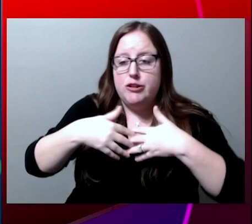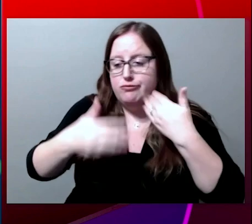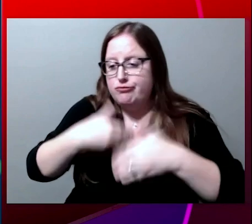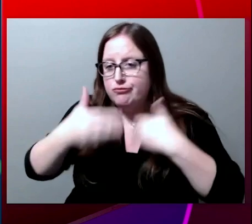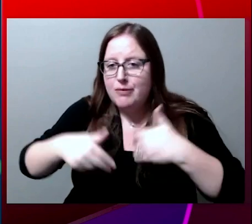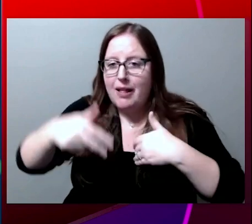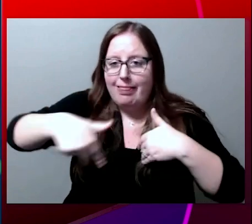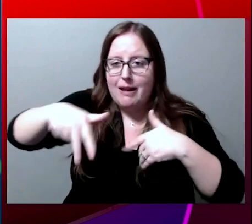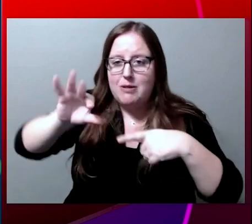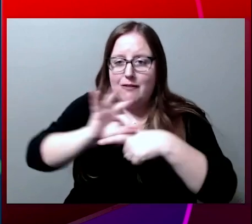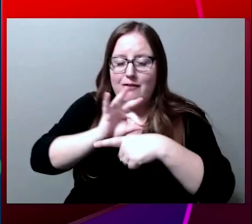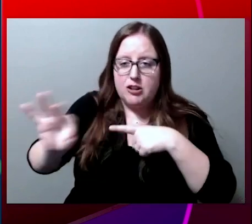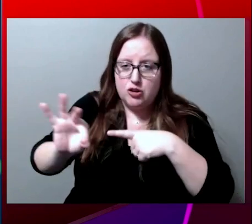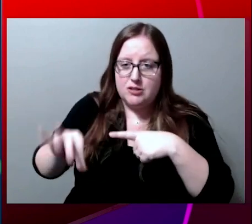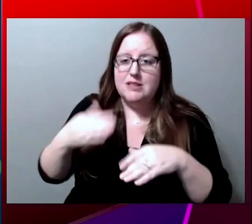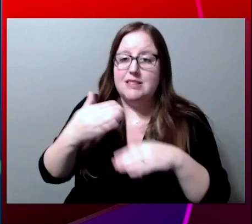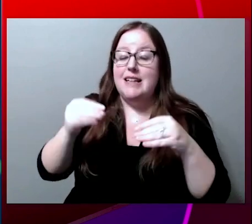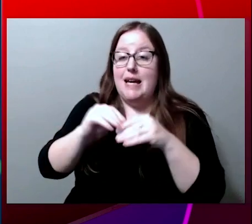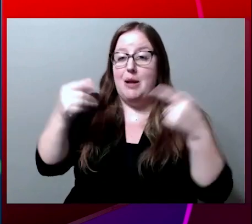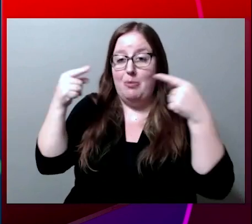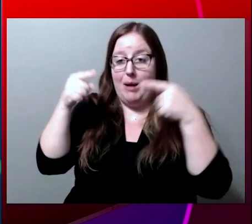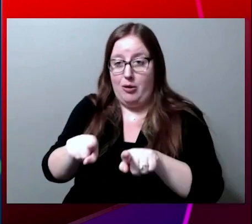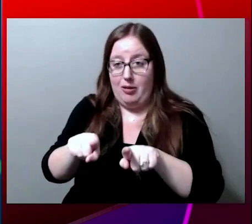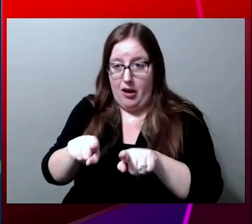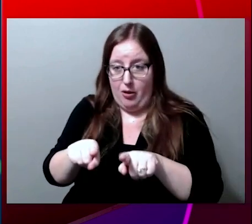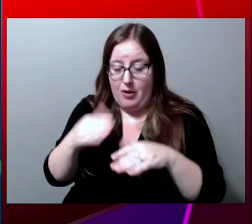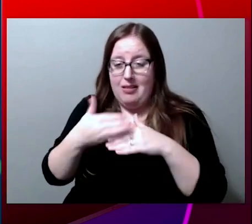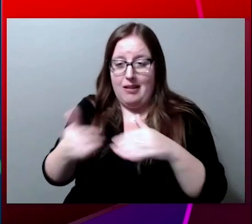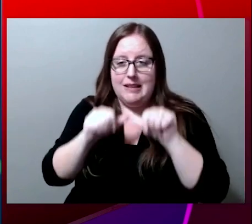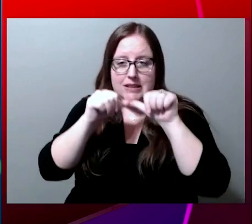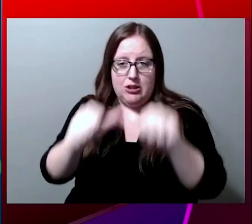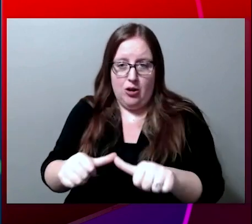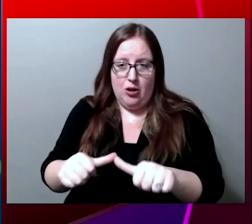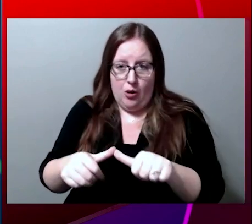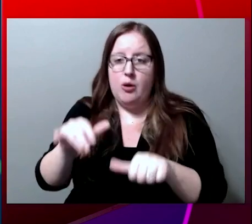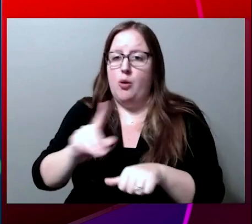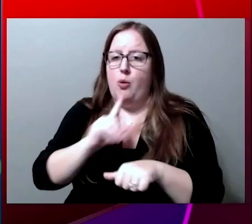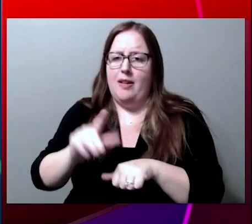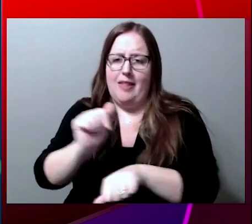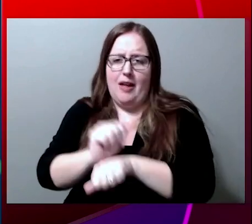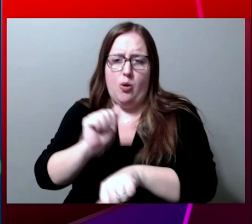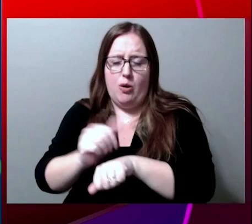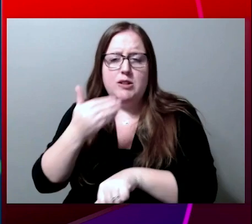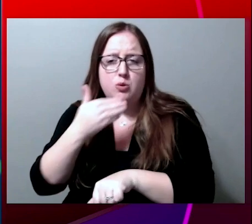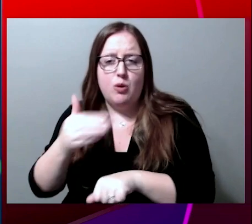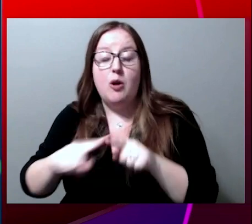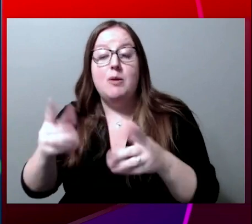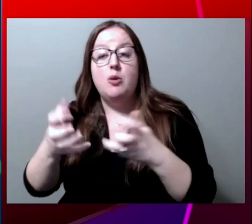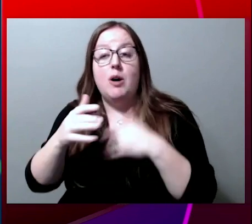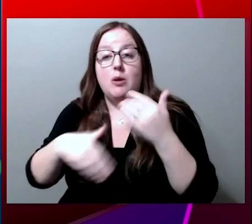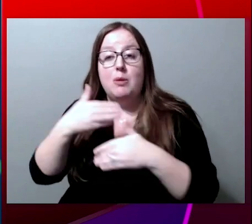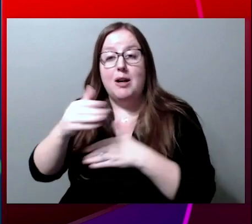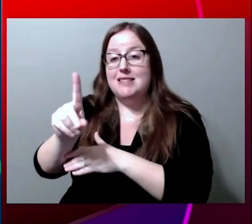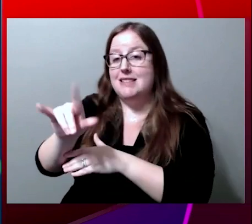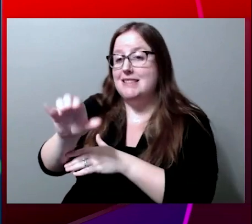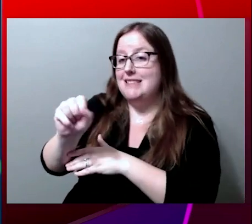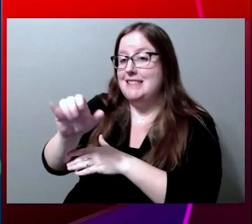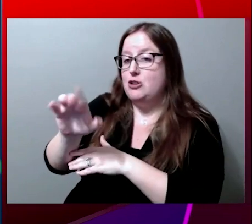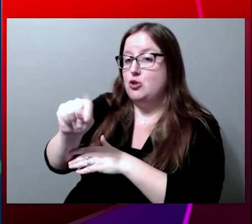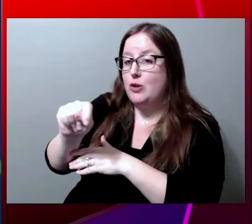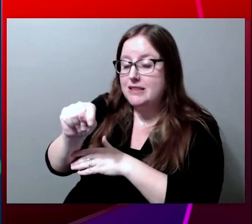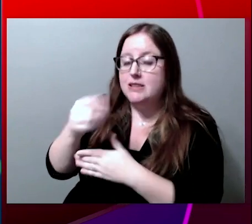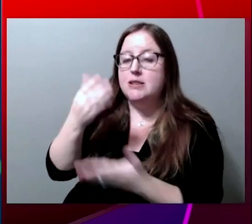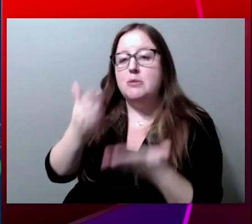functions, does some things in parallel, and then carries on. And so that works really well. But sometimes you want to process discrete data sets. Maybe you want to